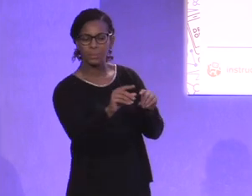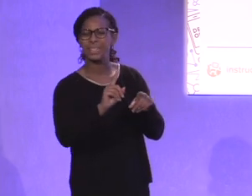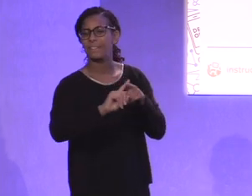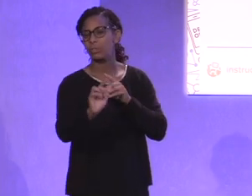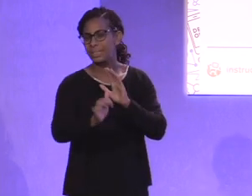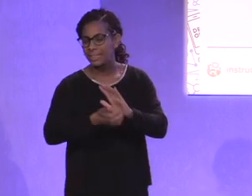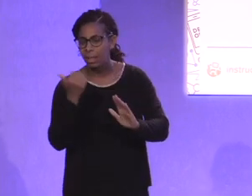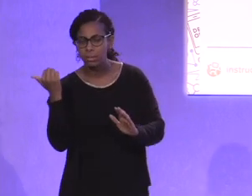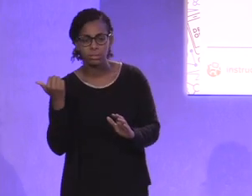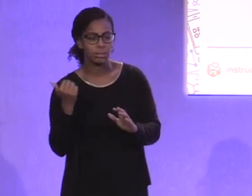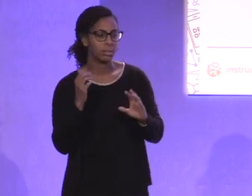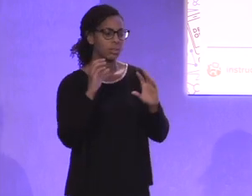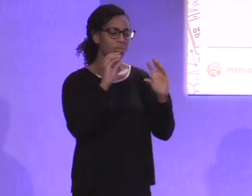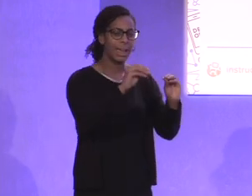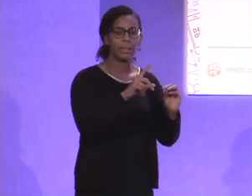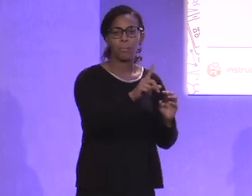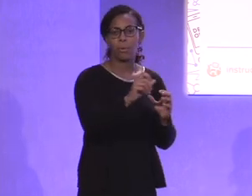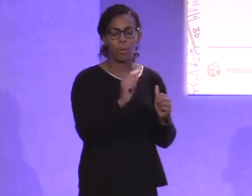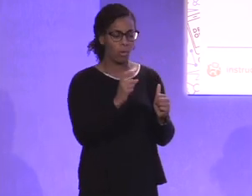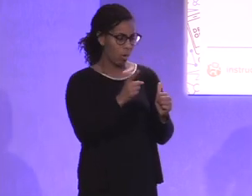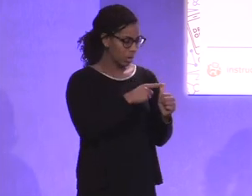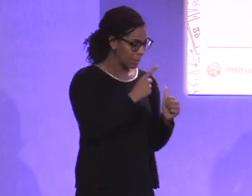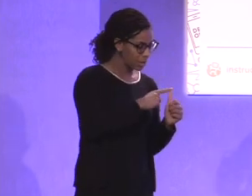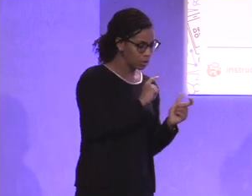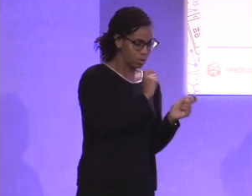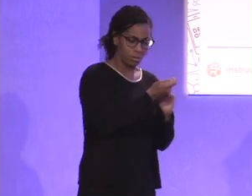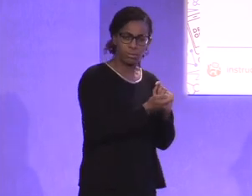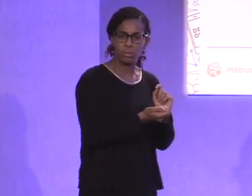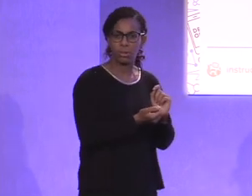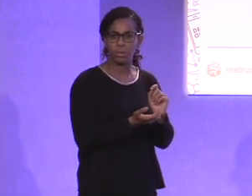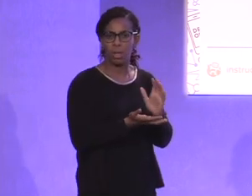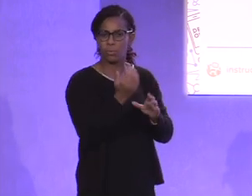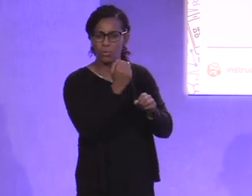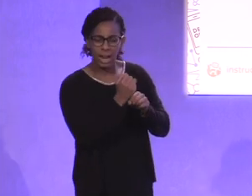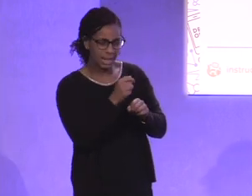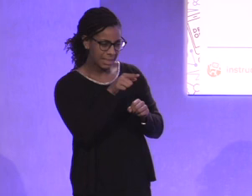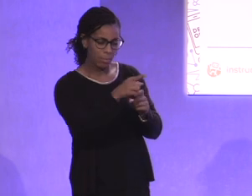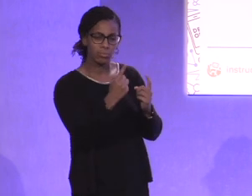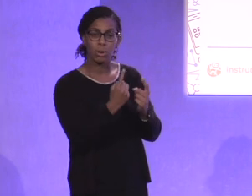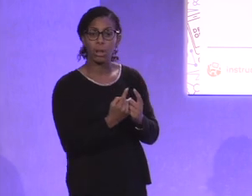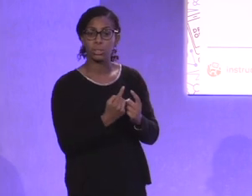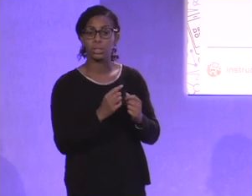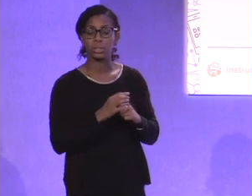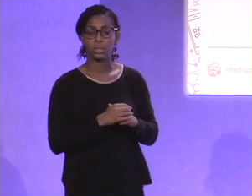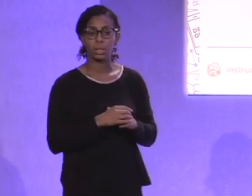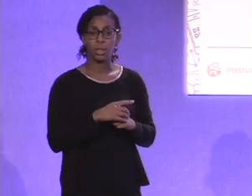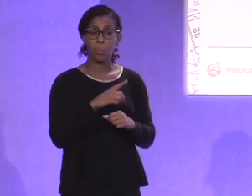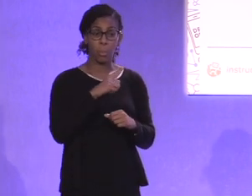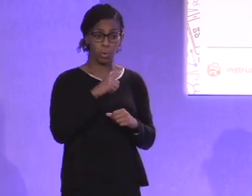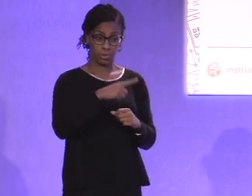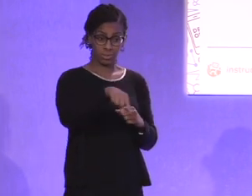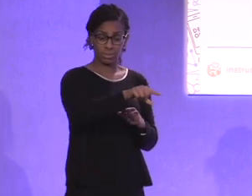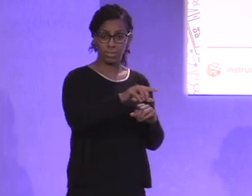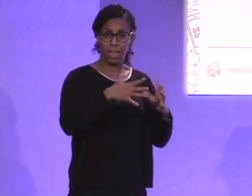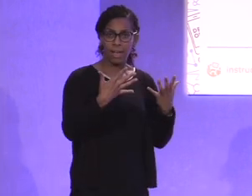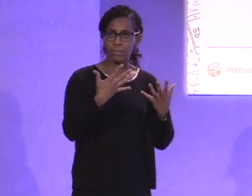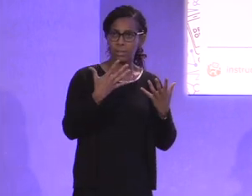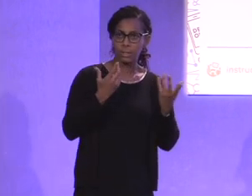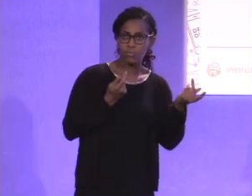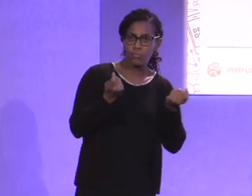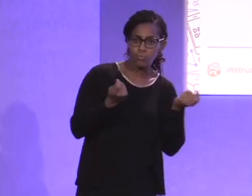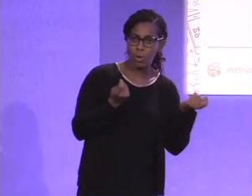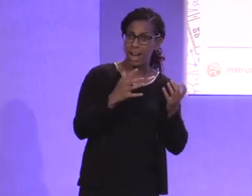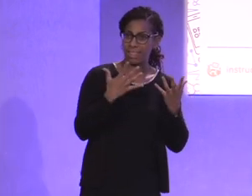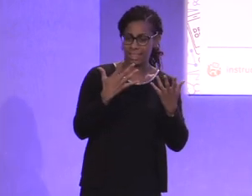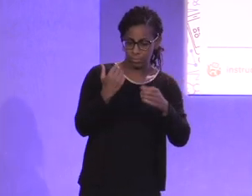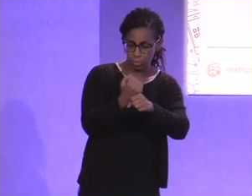automation of upgrades to the product, blah, blah, blah. In the early days, because they haven't run anything in production, they haven't really felt any of the